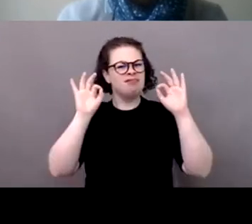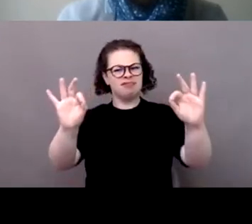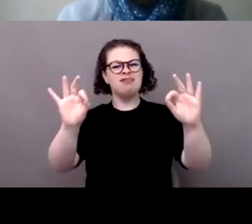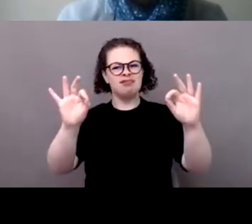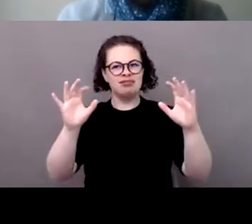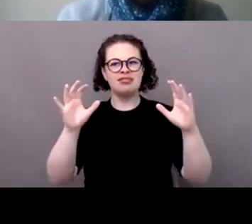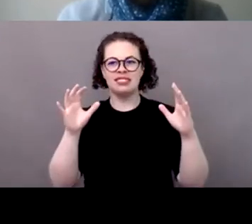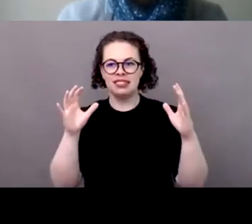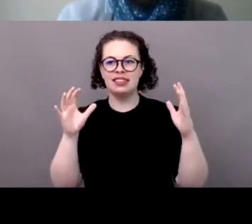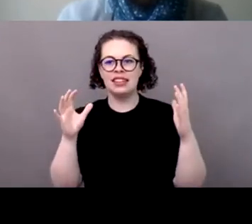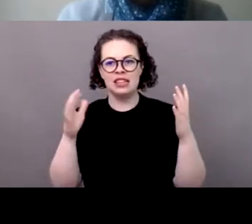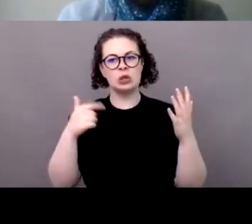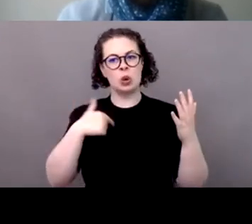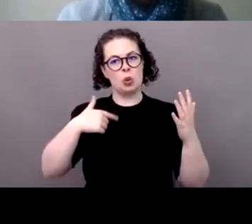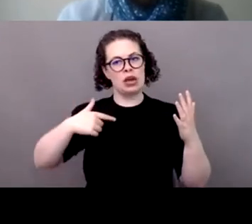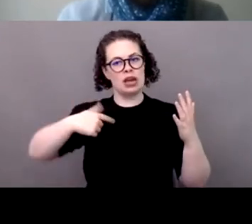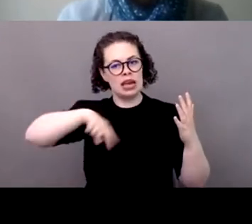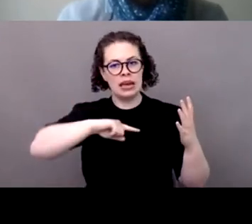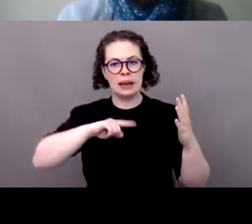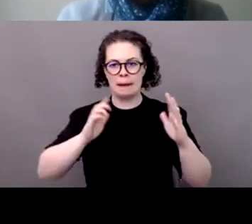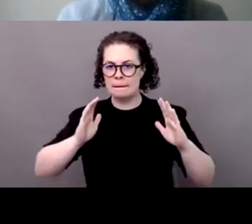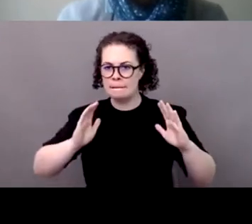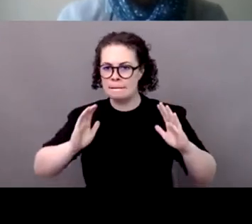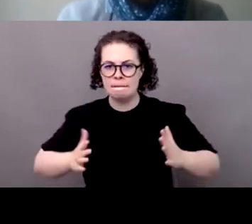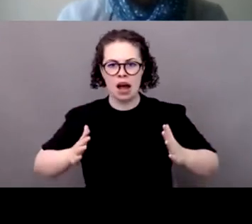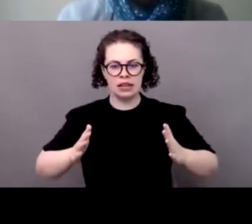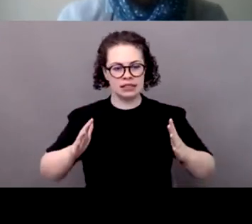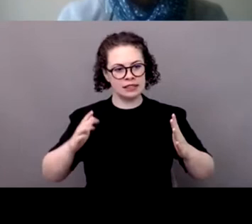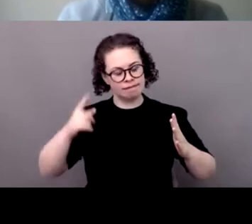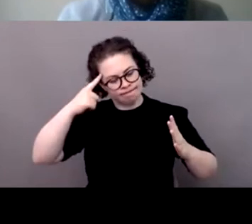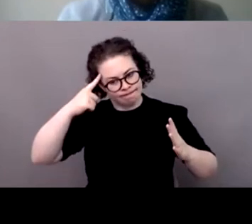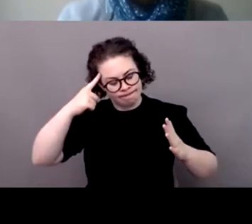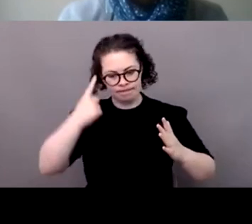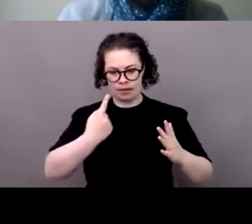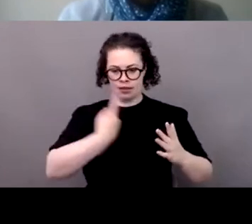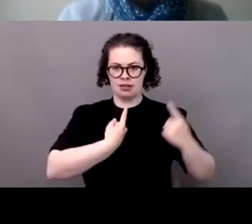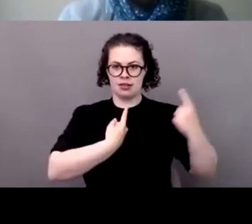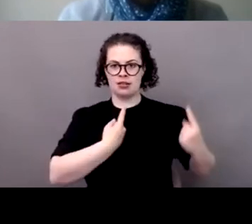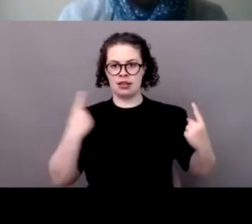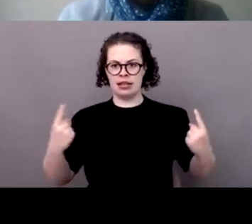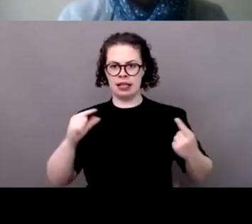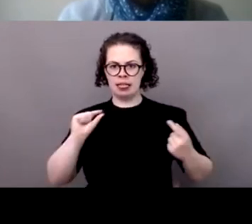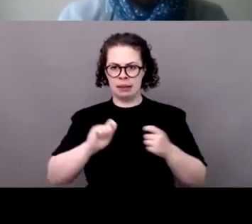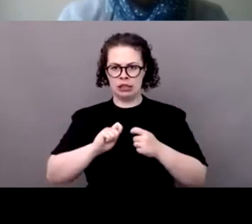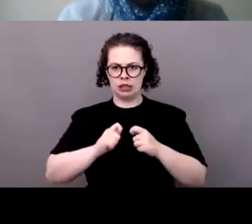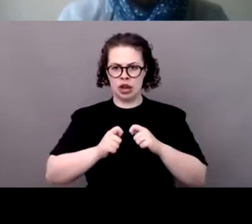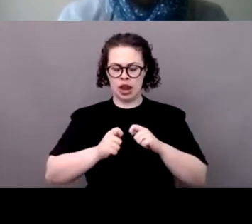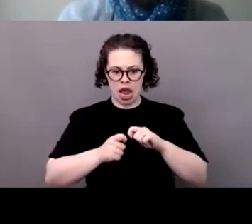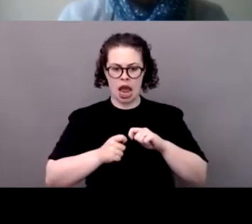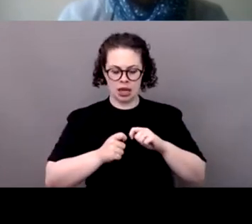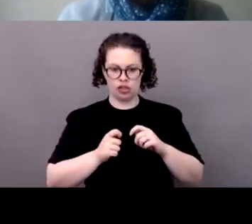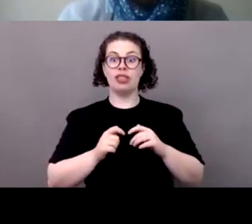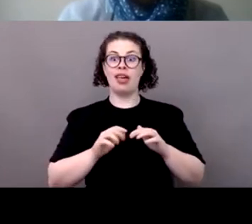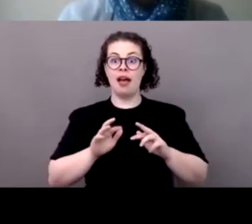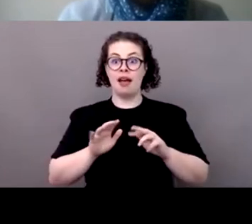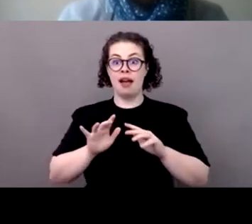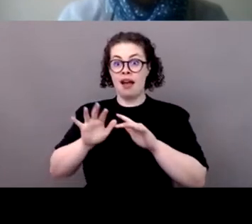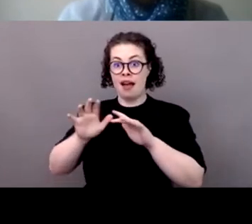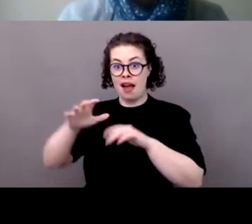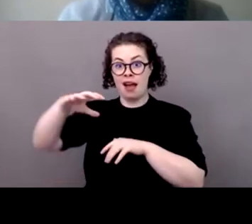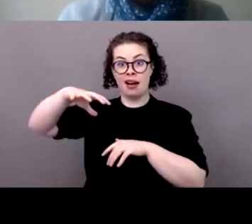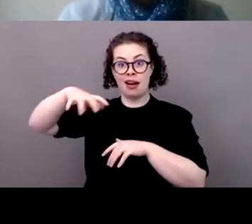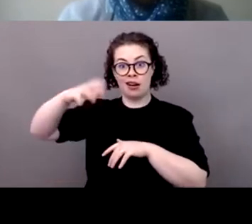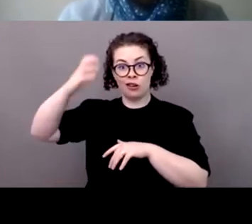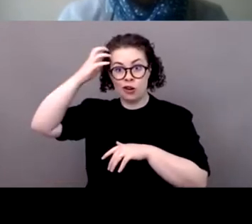to aim at, is changing behavior on an individual level, but then institutional level, and hopefully eventually at the systemic